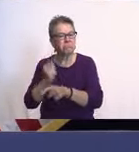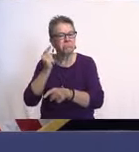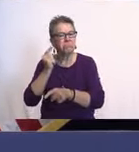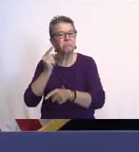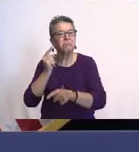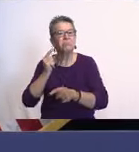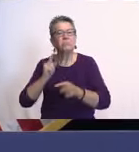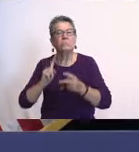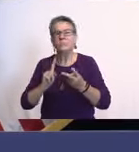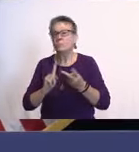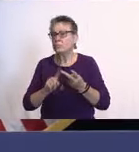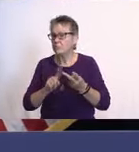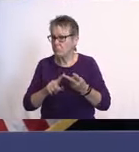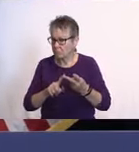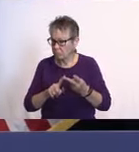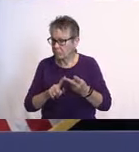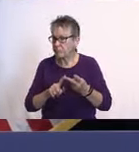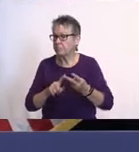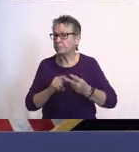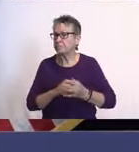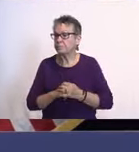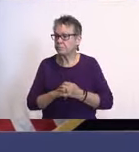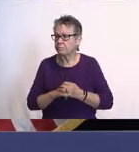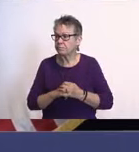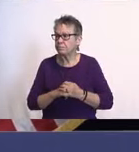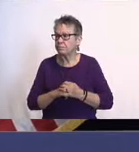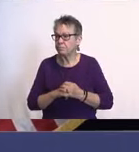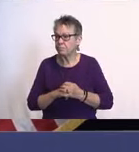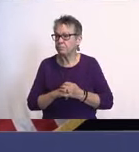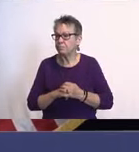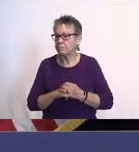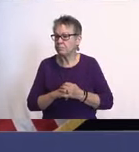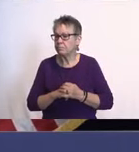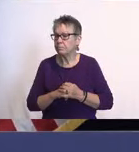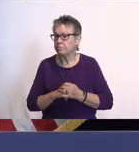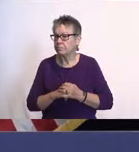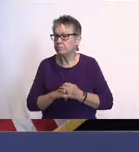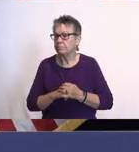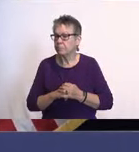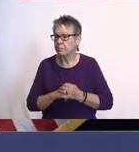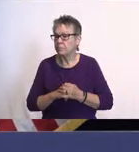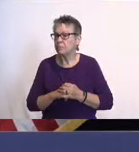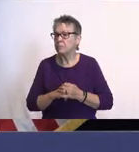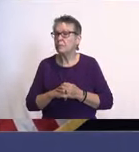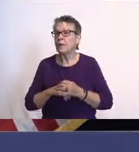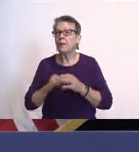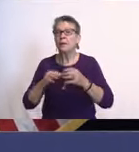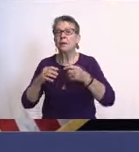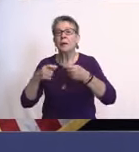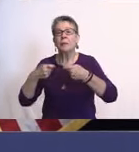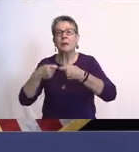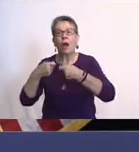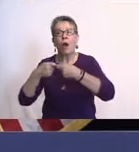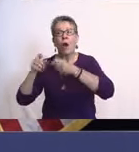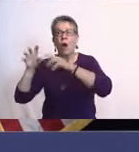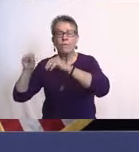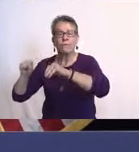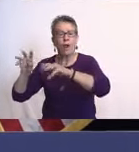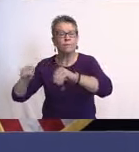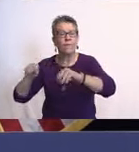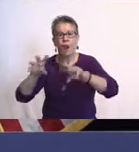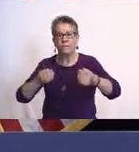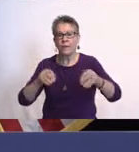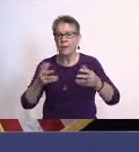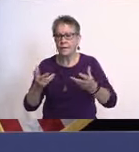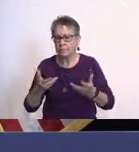deny, and I'm not sure I have all the reasons, but our power outages are coming in each of these storms, every one of them,